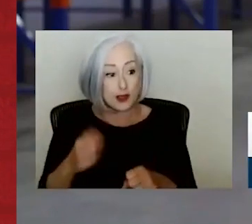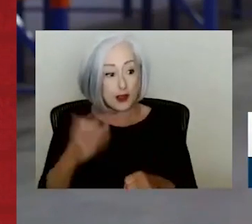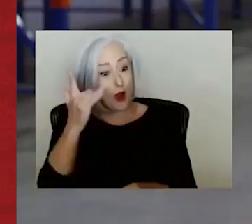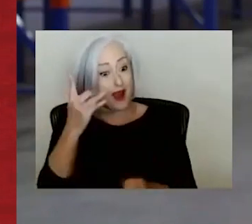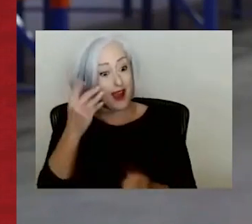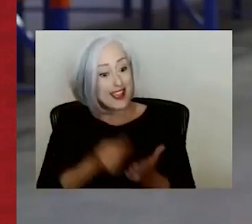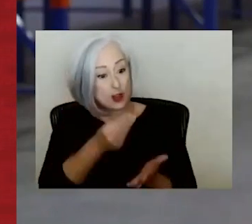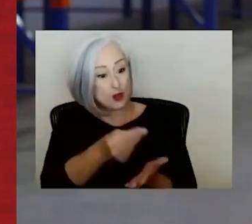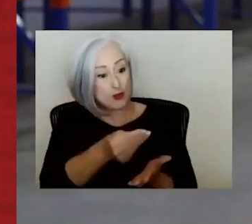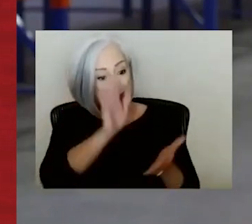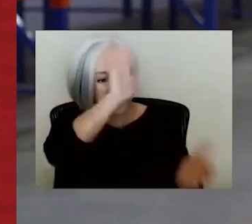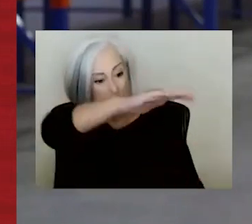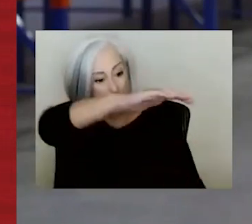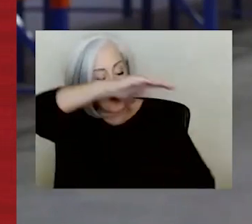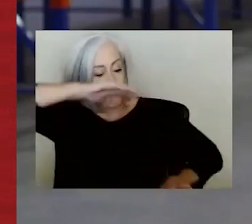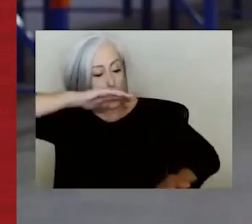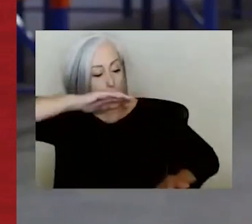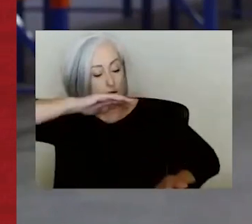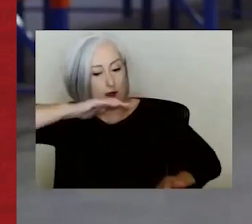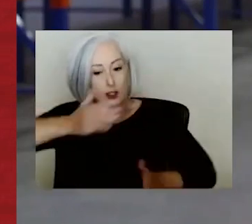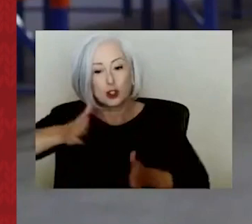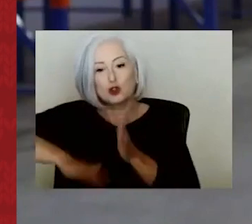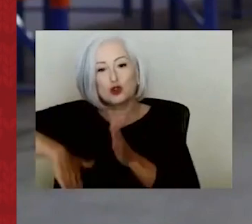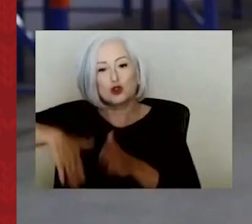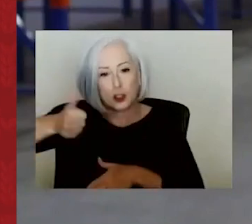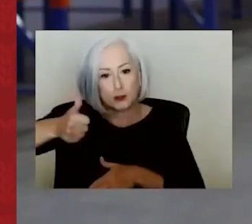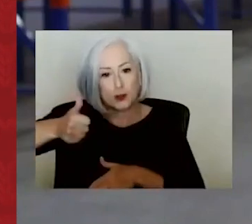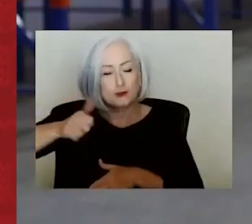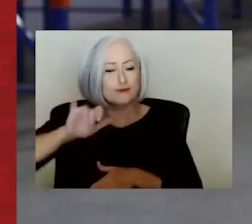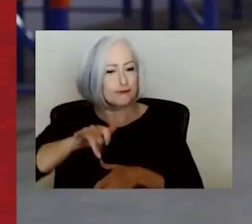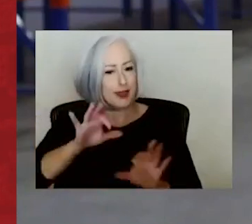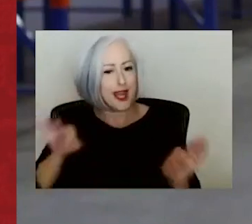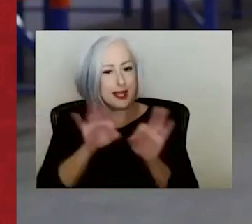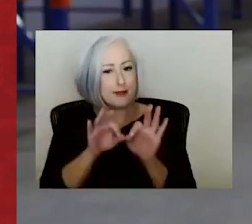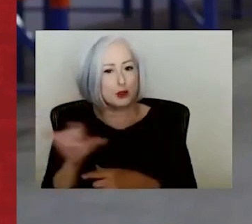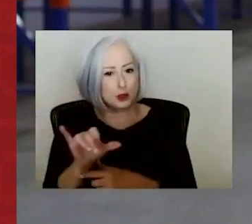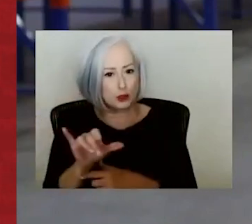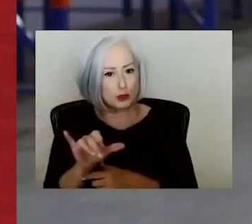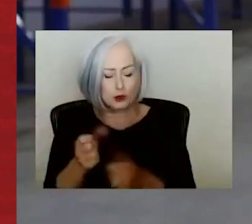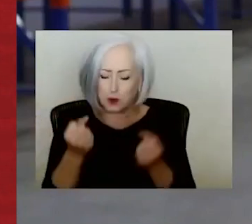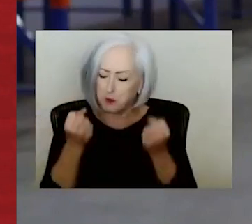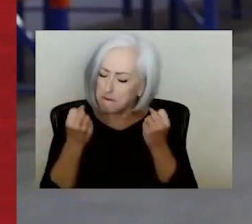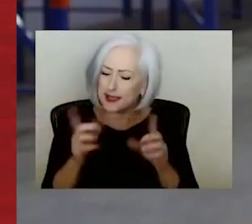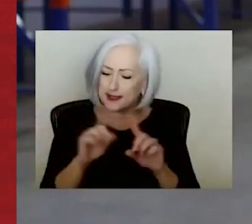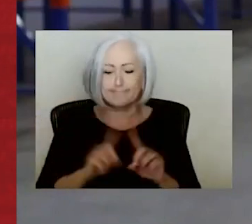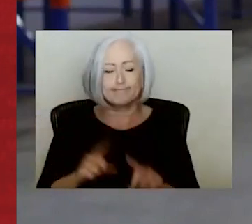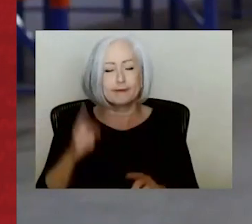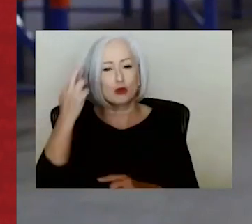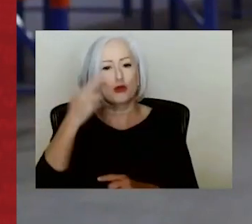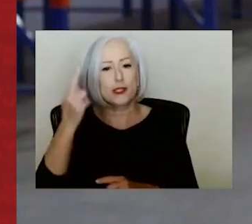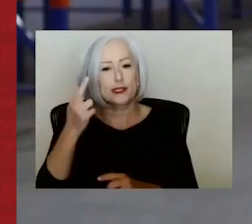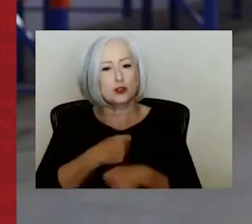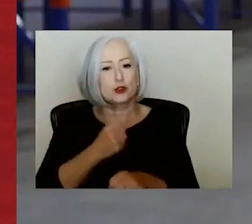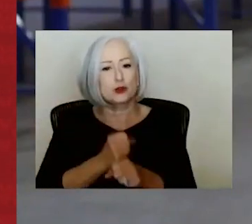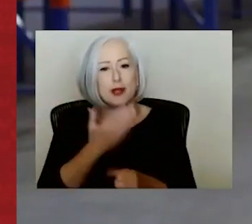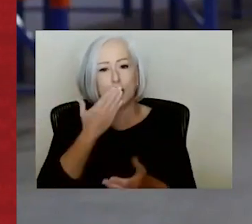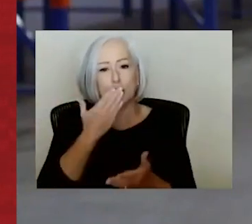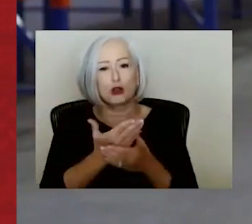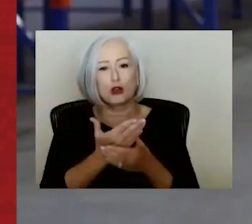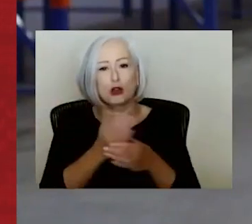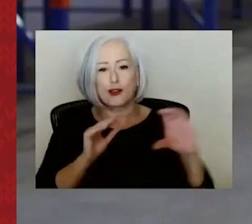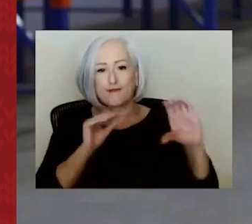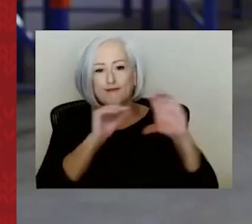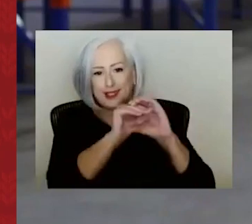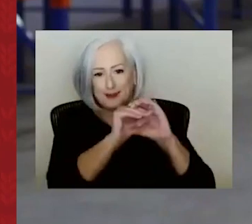prices, and that's also critical too. So multiple things that make this such a good investment. We've invested